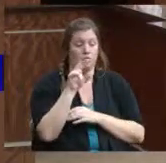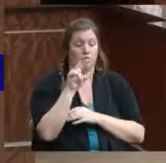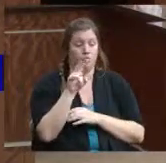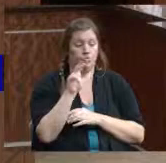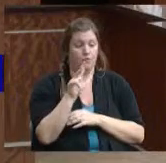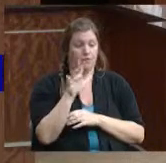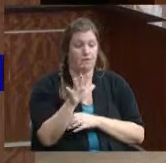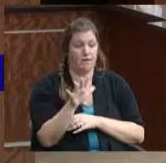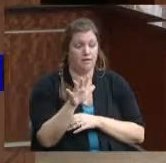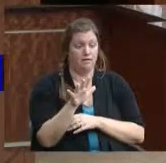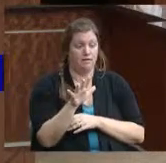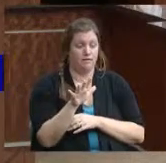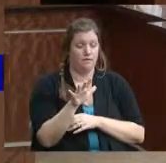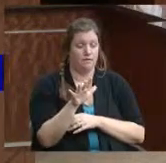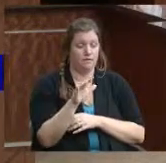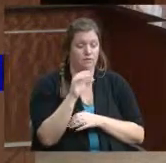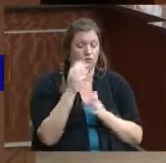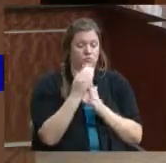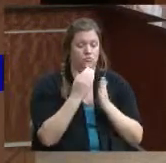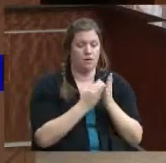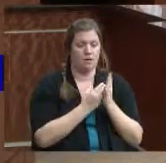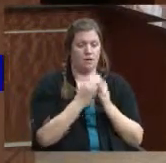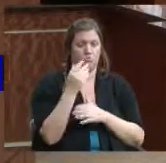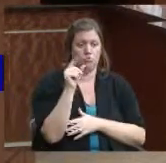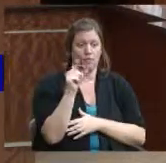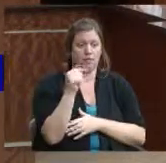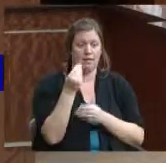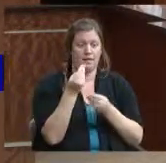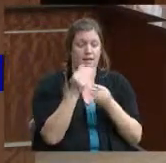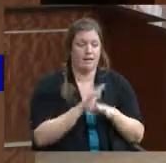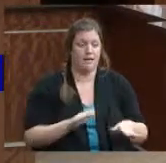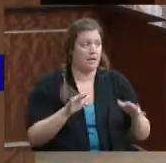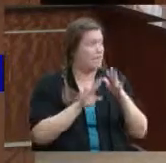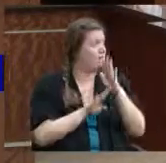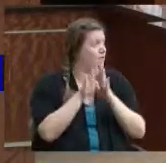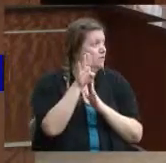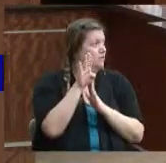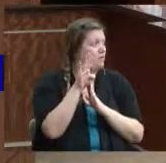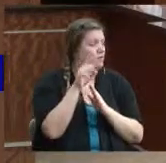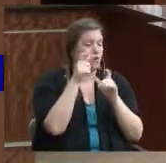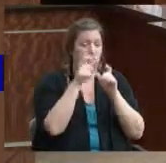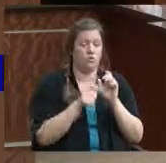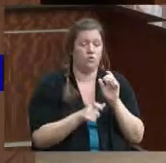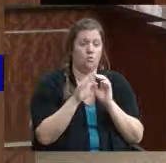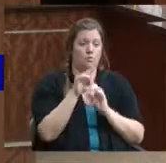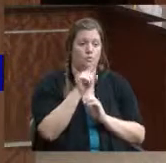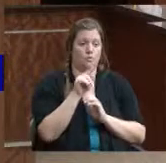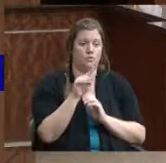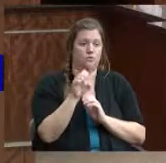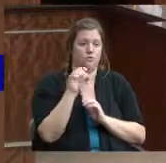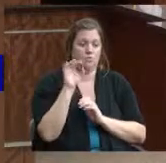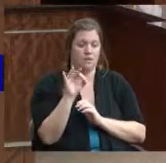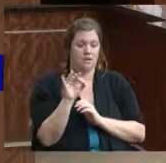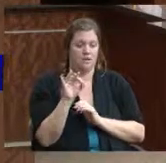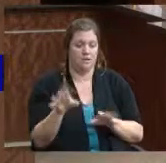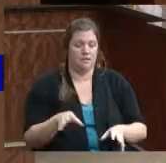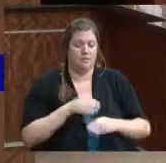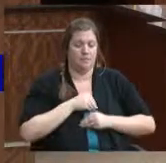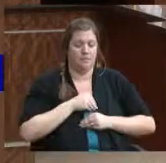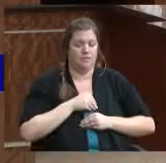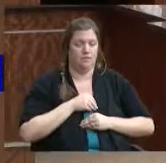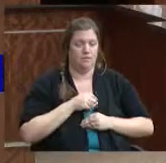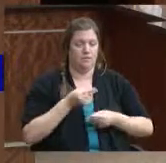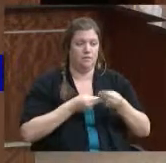235, an ordinance to amend chapter 20, land development and subdivision, article 1, zoning, division 9, exceptions